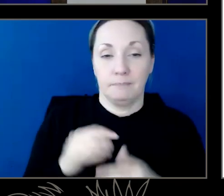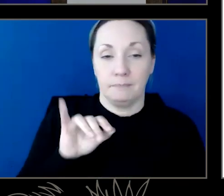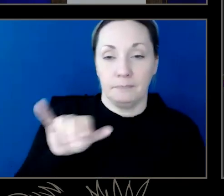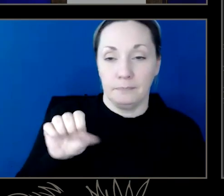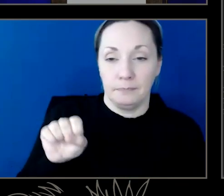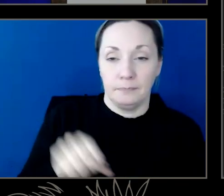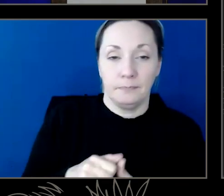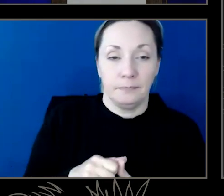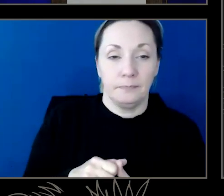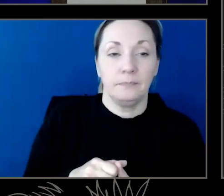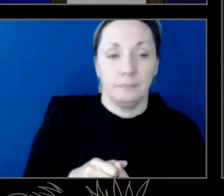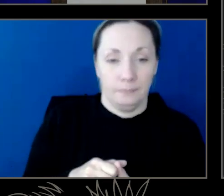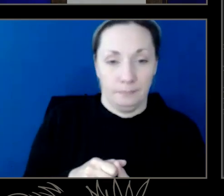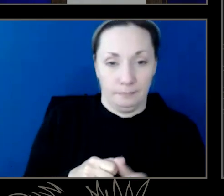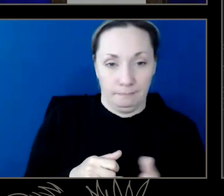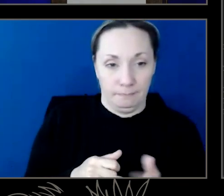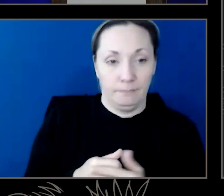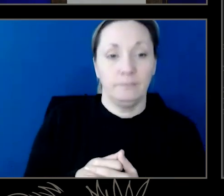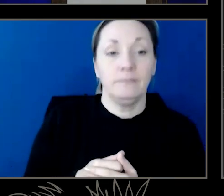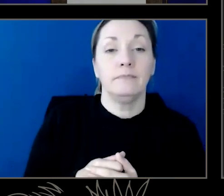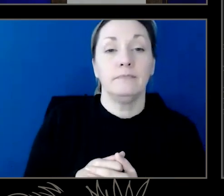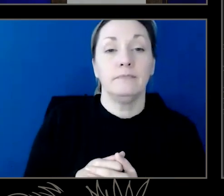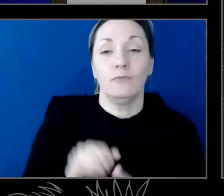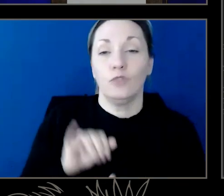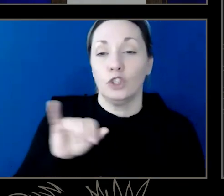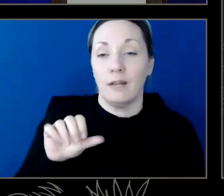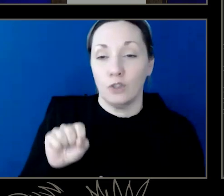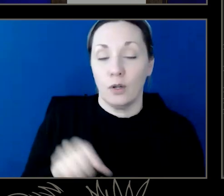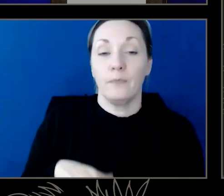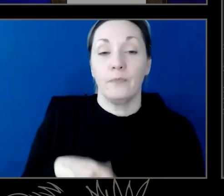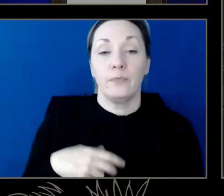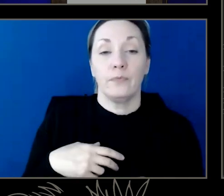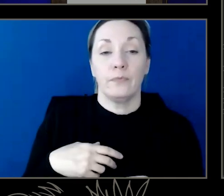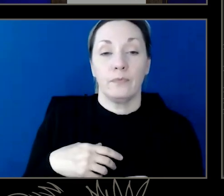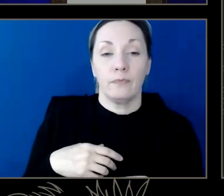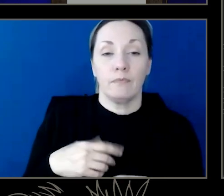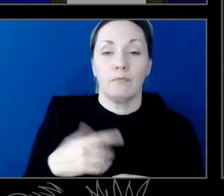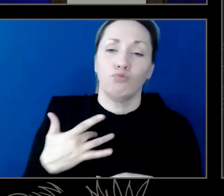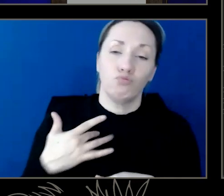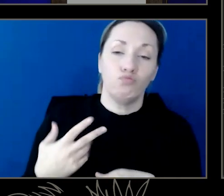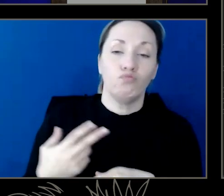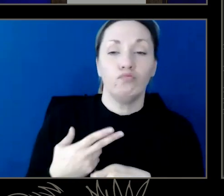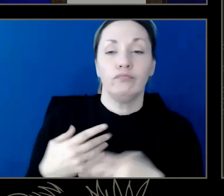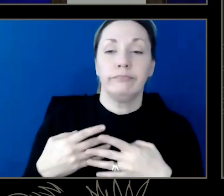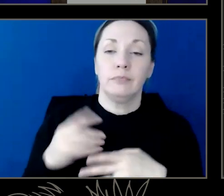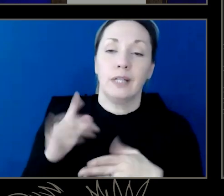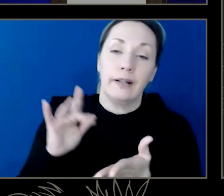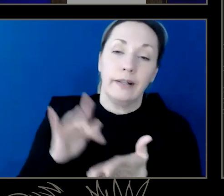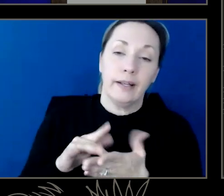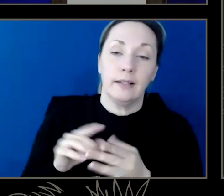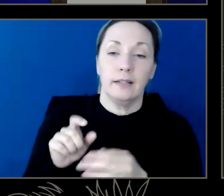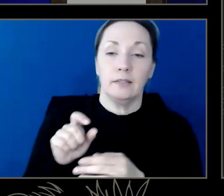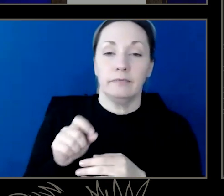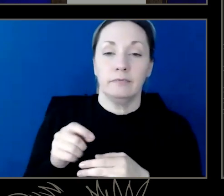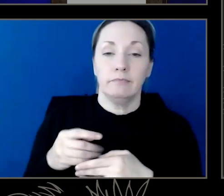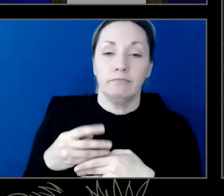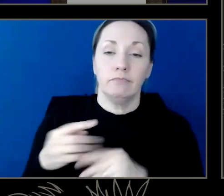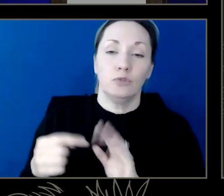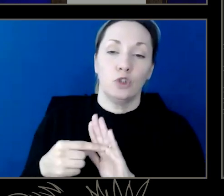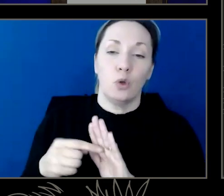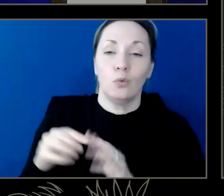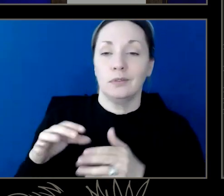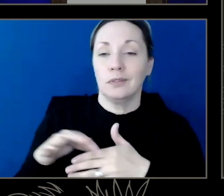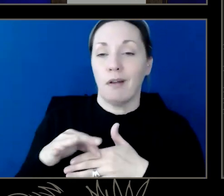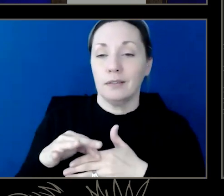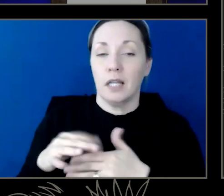our JavaScript accordion. The use, you click it, it toggles content. Nothing amazing